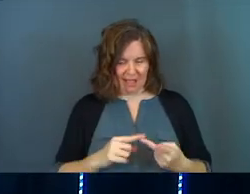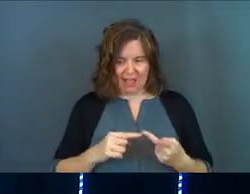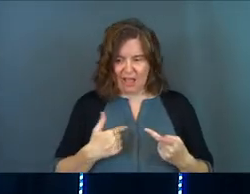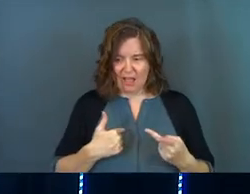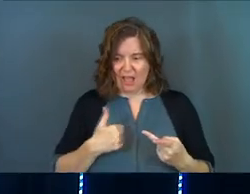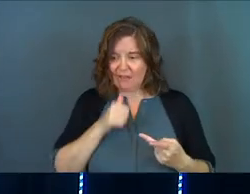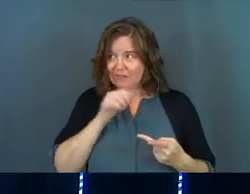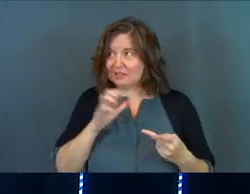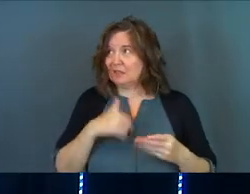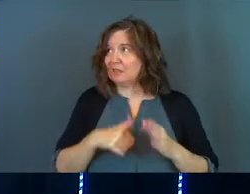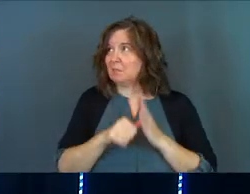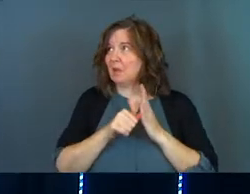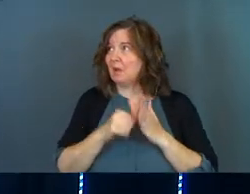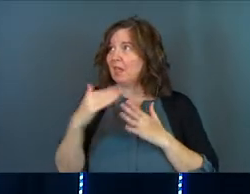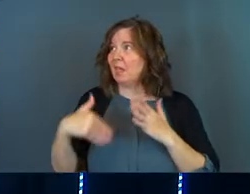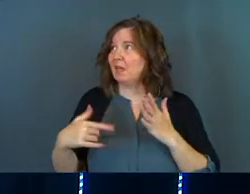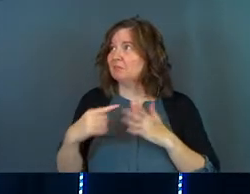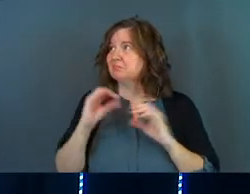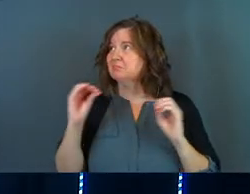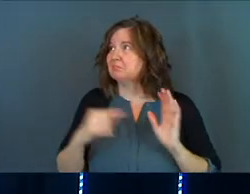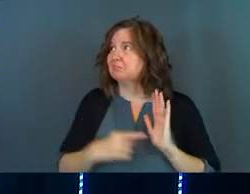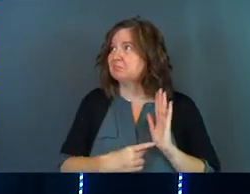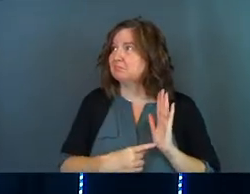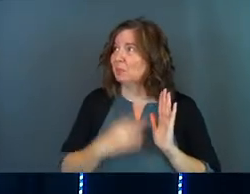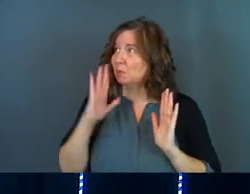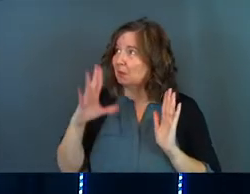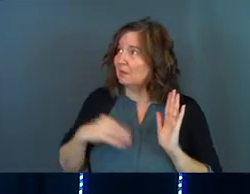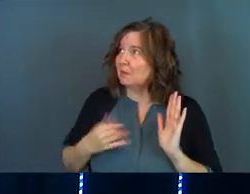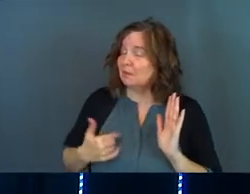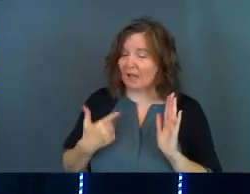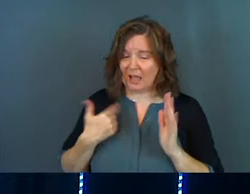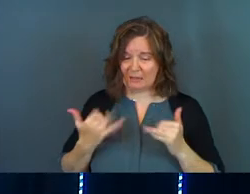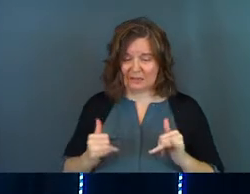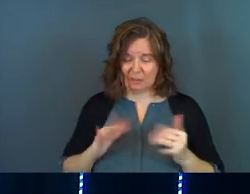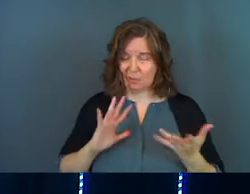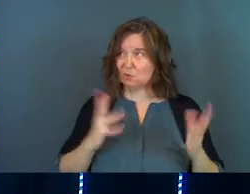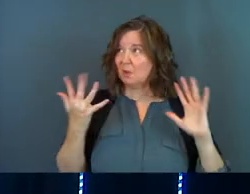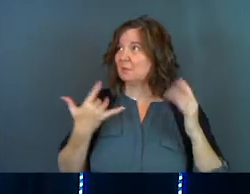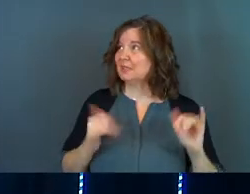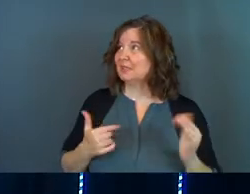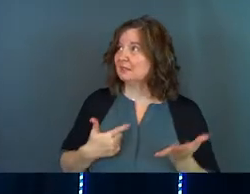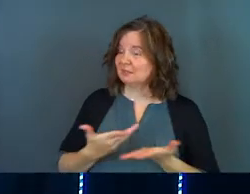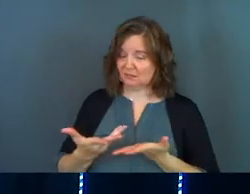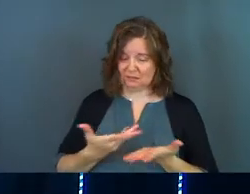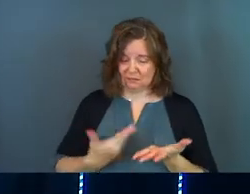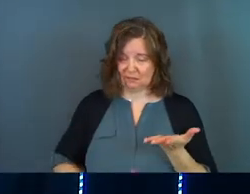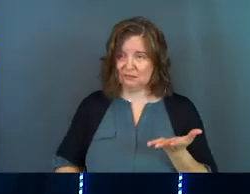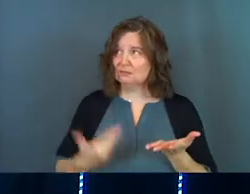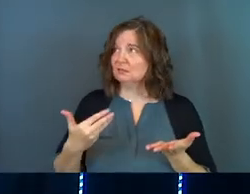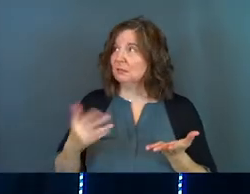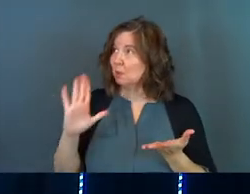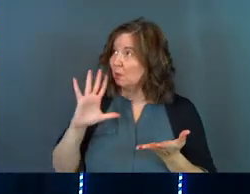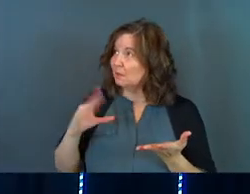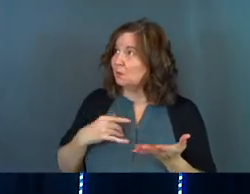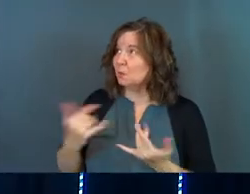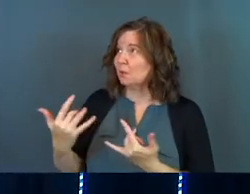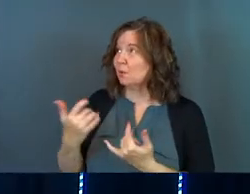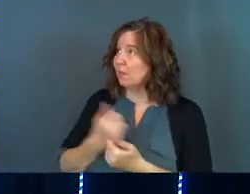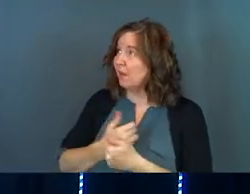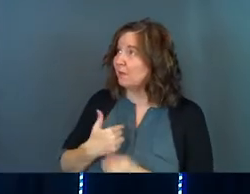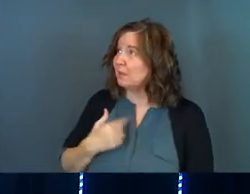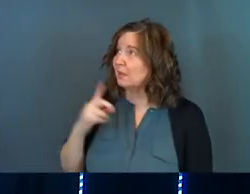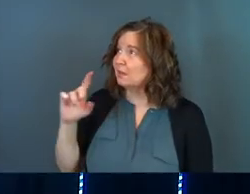God, I haven't done the impressive thing yet. I'm one of the ones, I'm still pretty screwed up. Will you just love